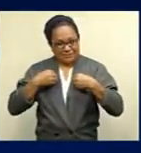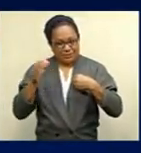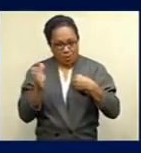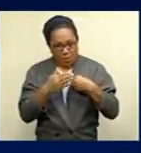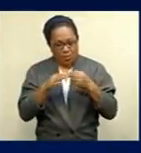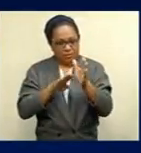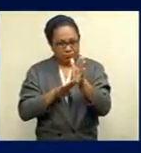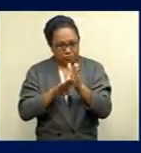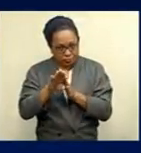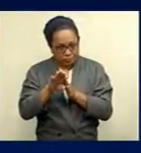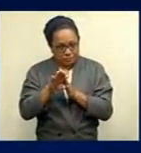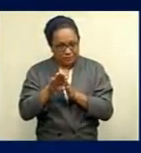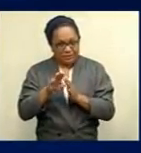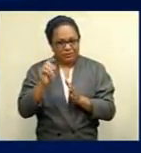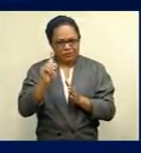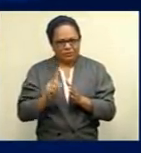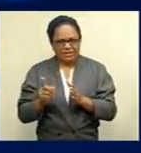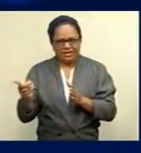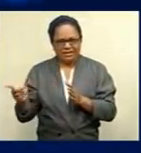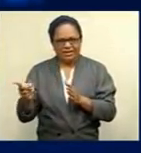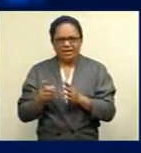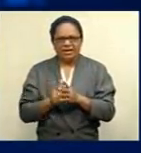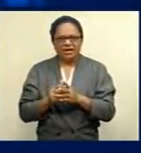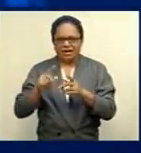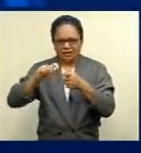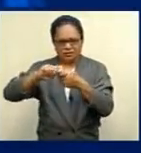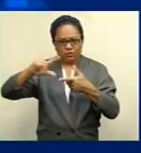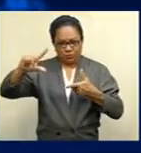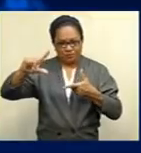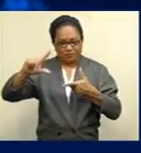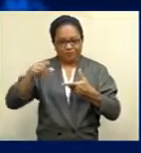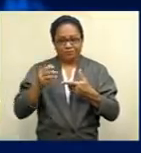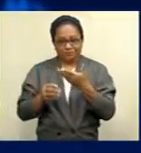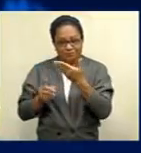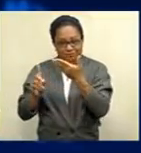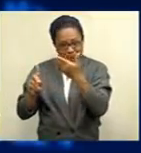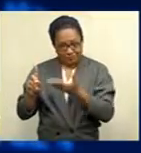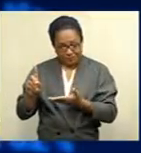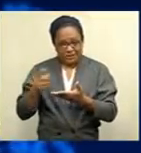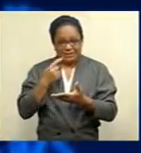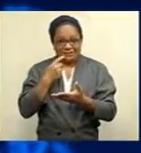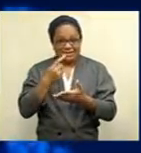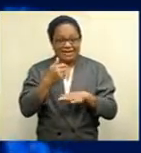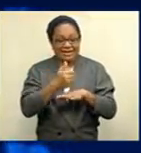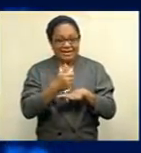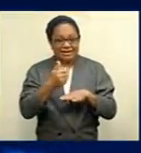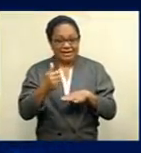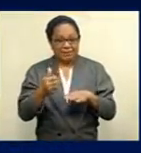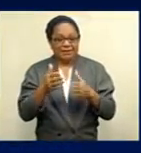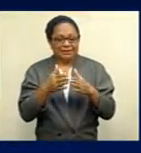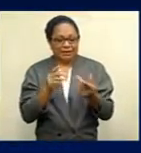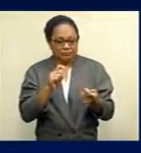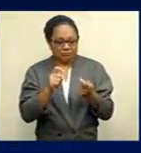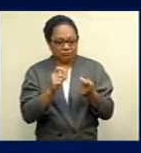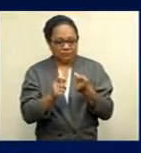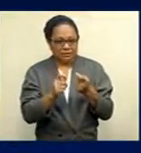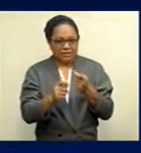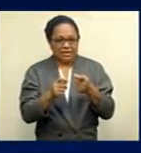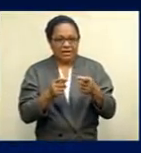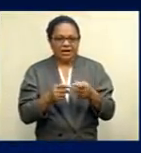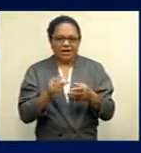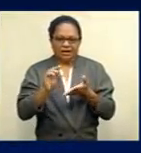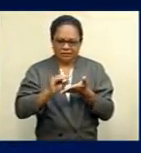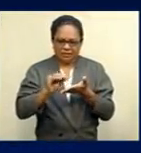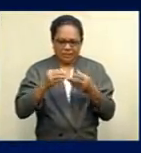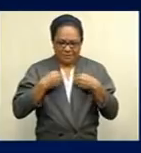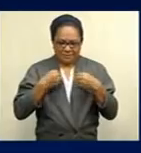Speaking at the Fiji New Caledonia investment webinar, Koya says the government is modernizing the investment law, streamlining and digitalizing